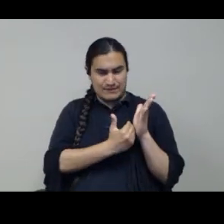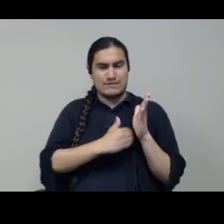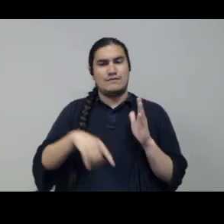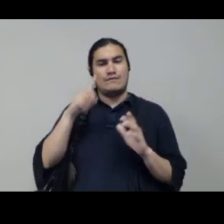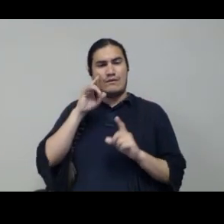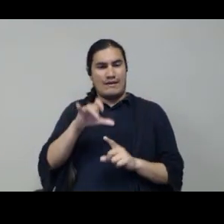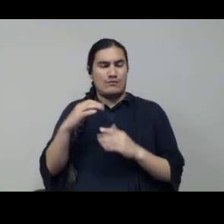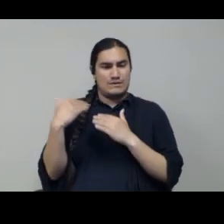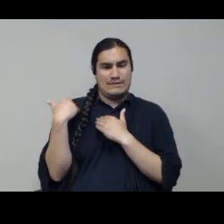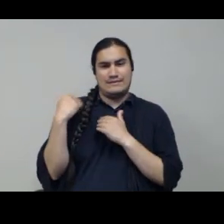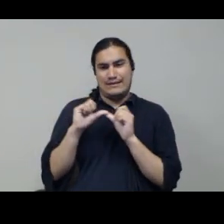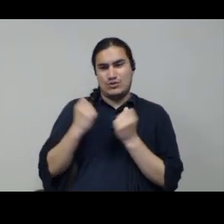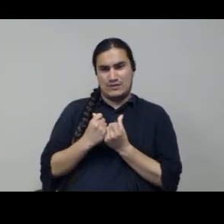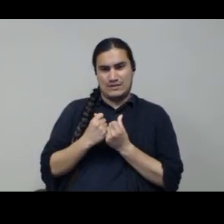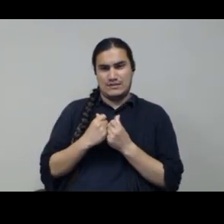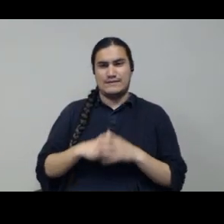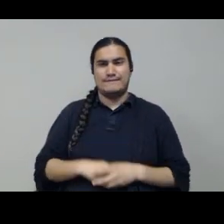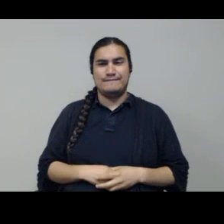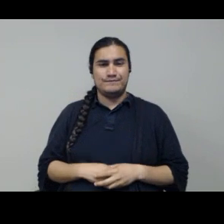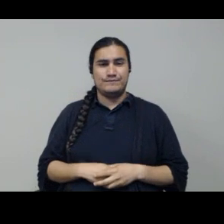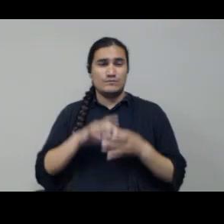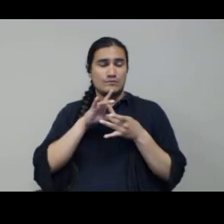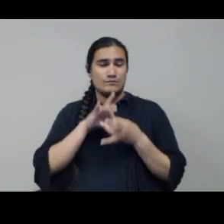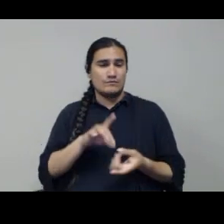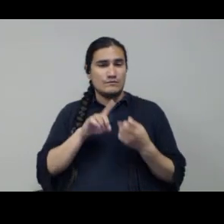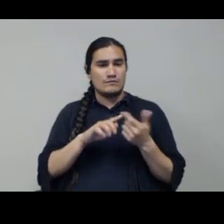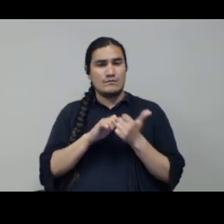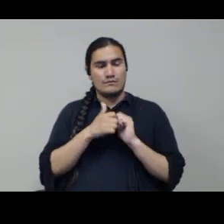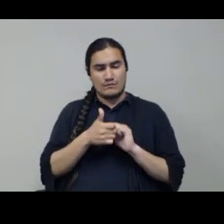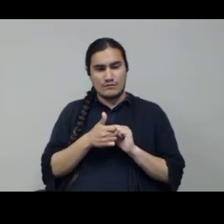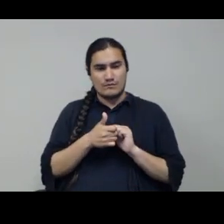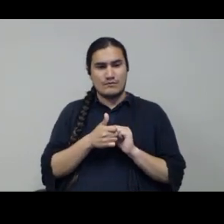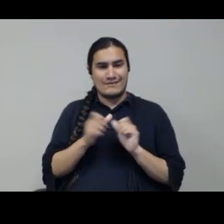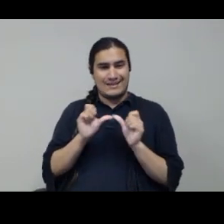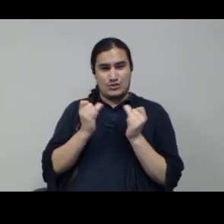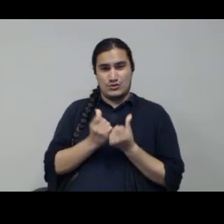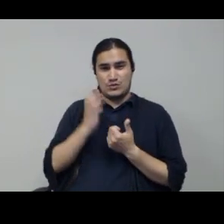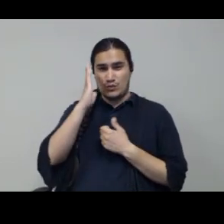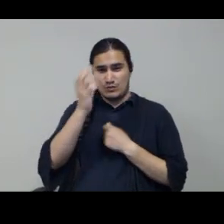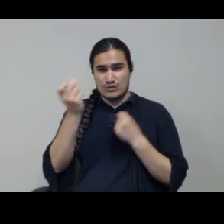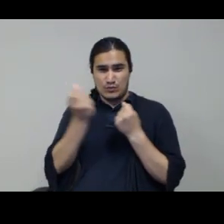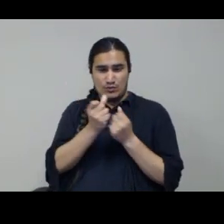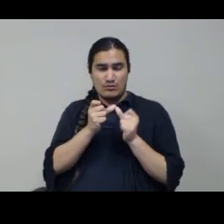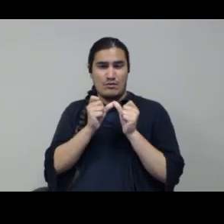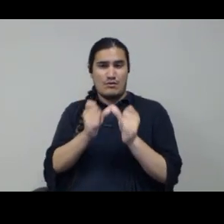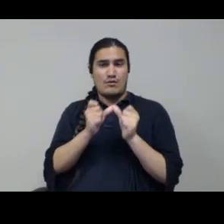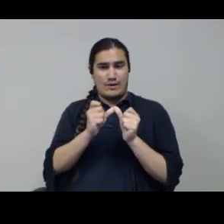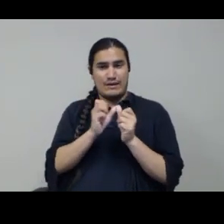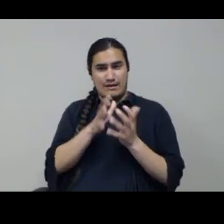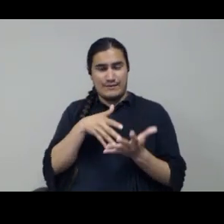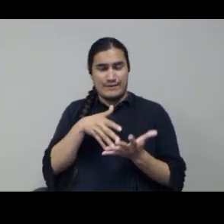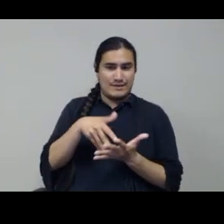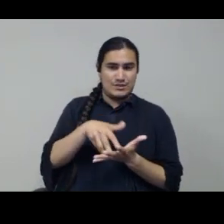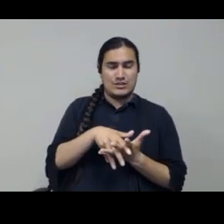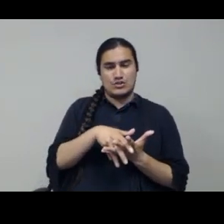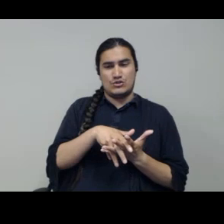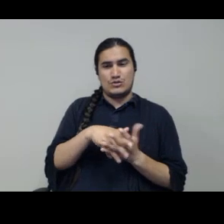responsible agencies. Regarding how agencies will support ongoing implementation, so